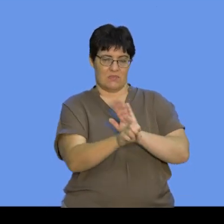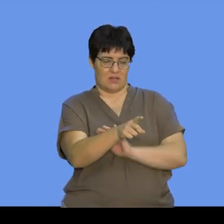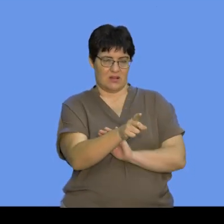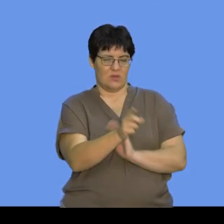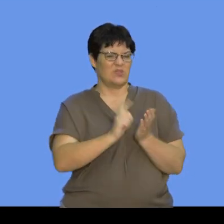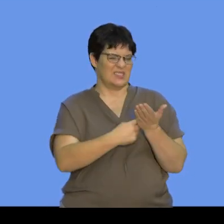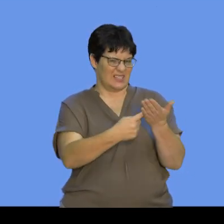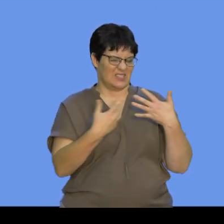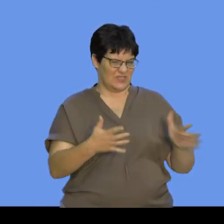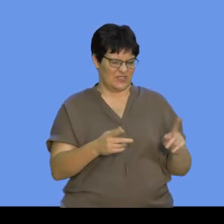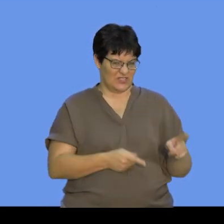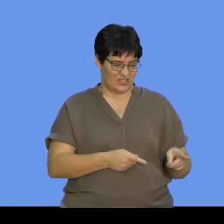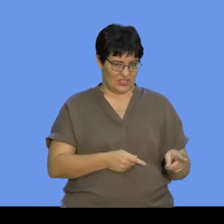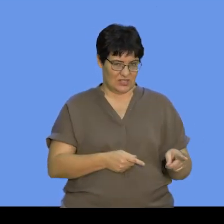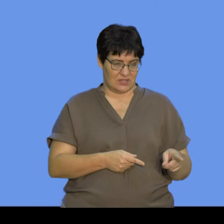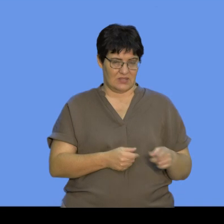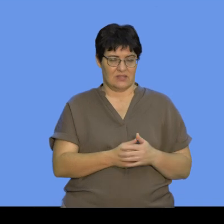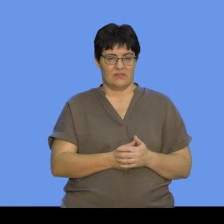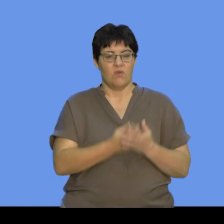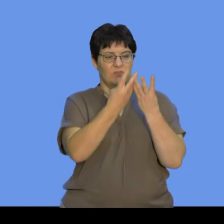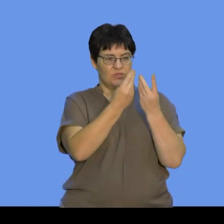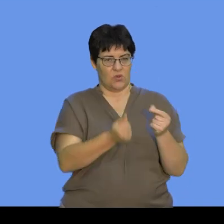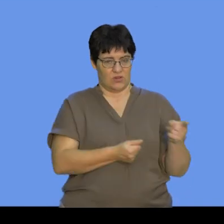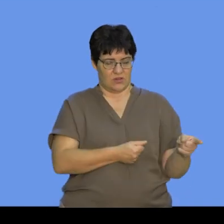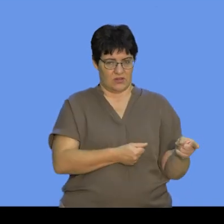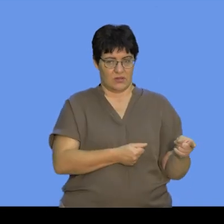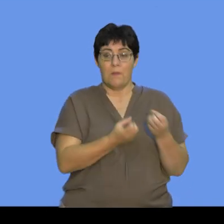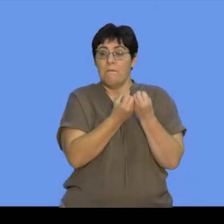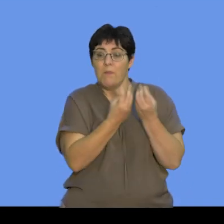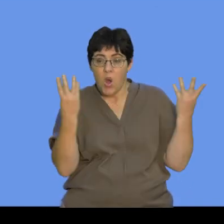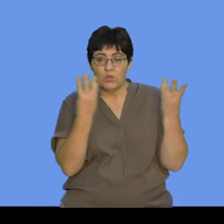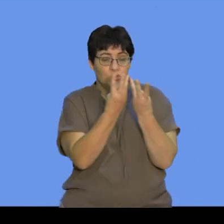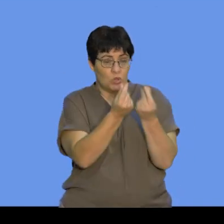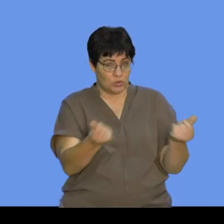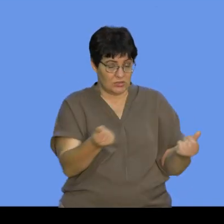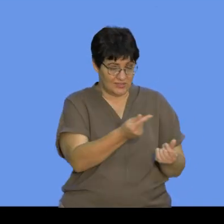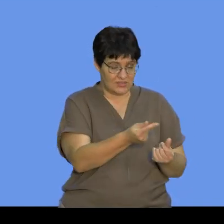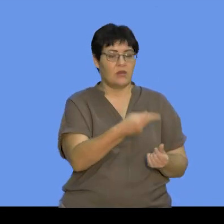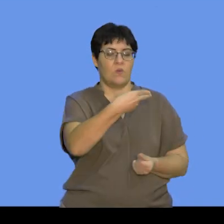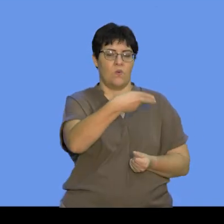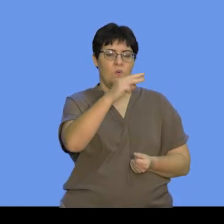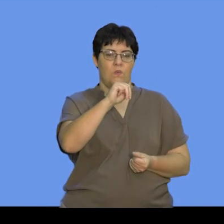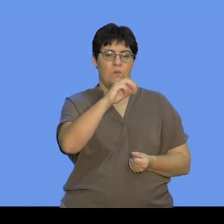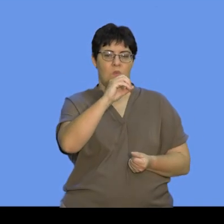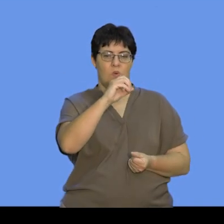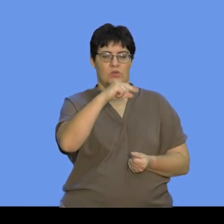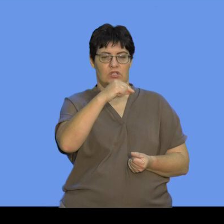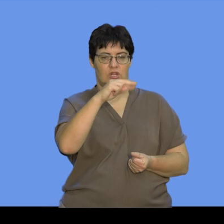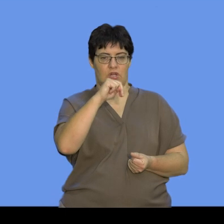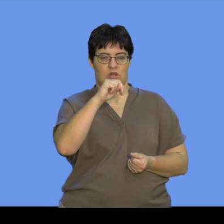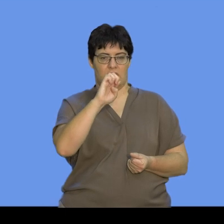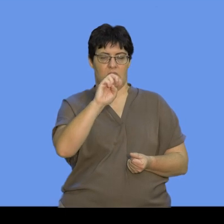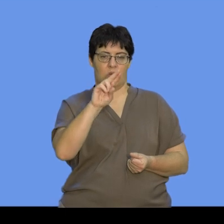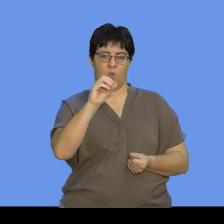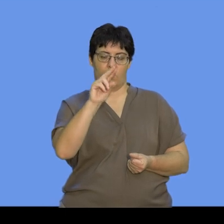with respect to a solution. So most solutions are actually homogeneous mixtures, right? Okay.